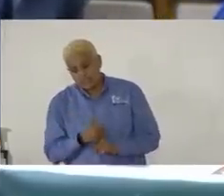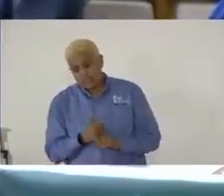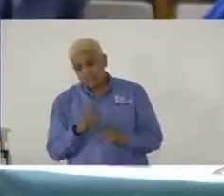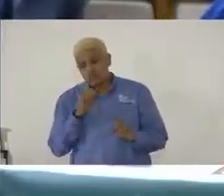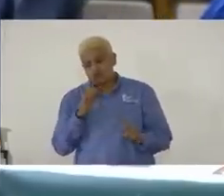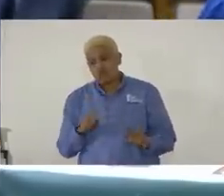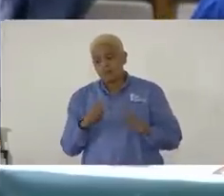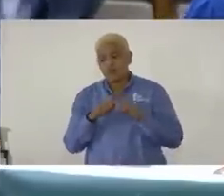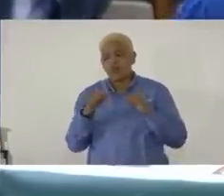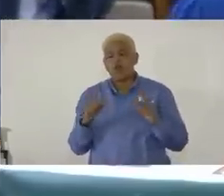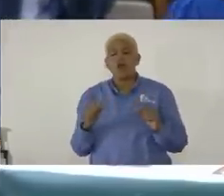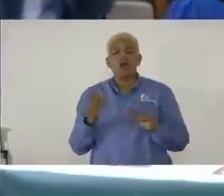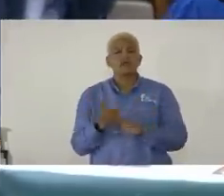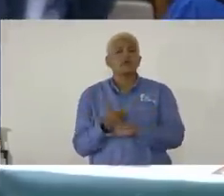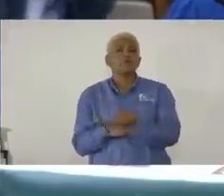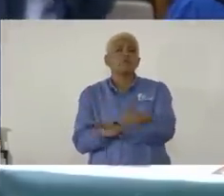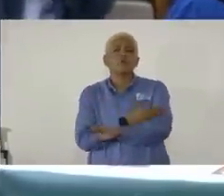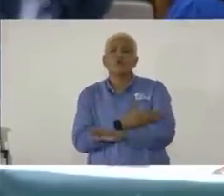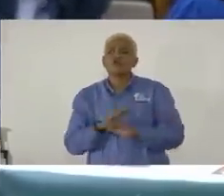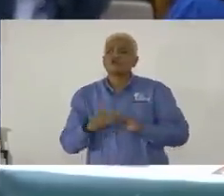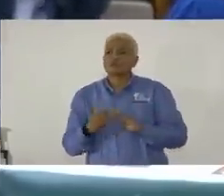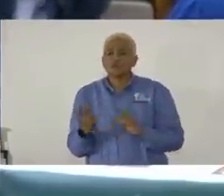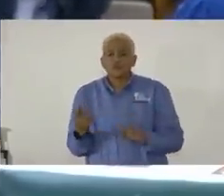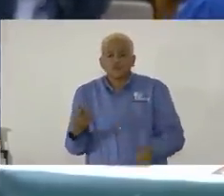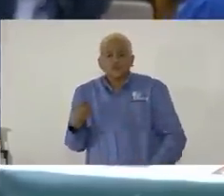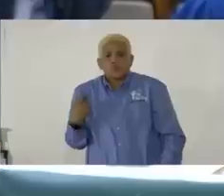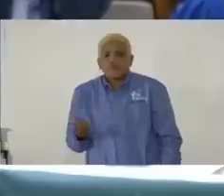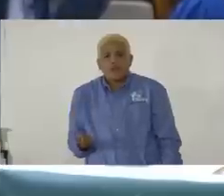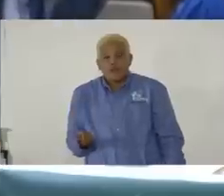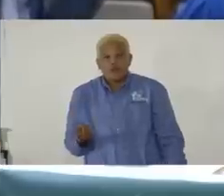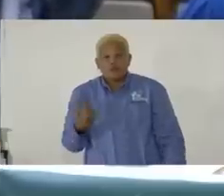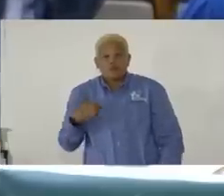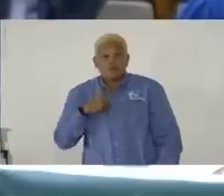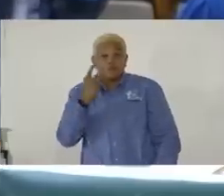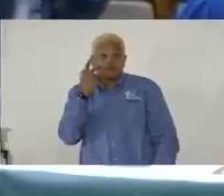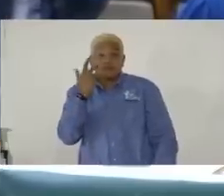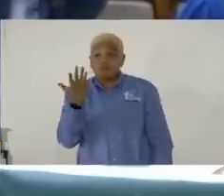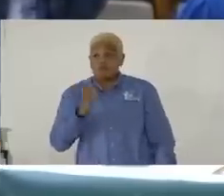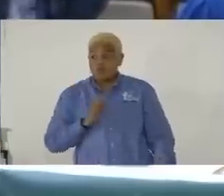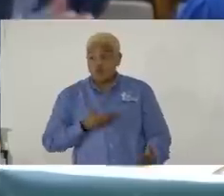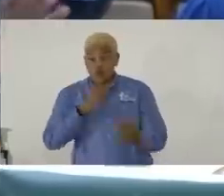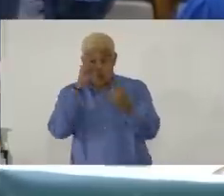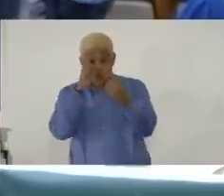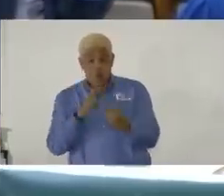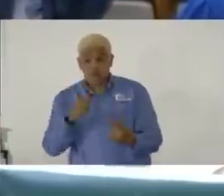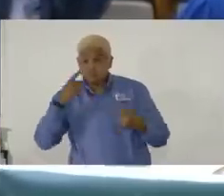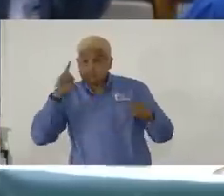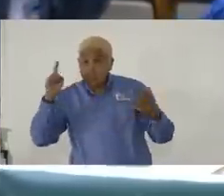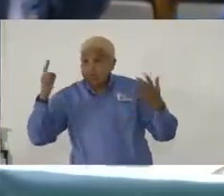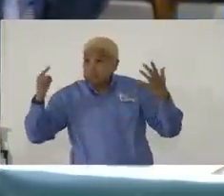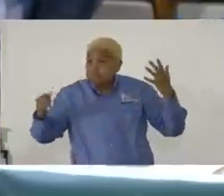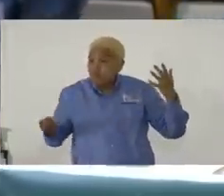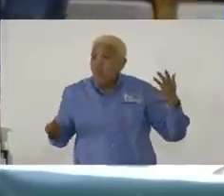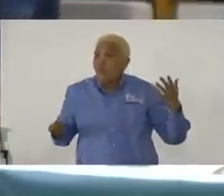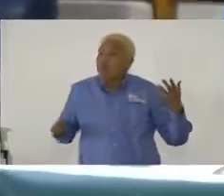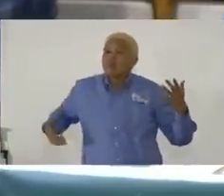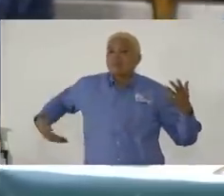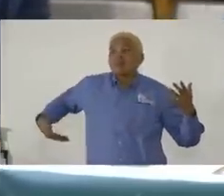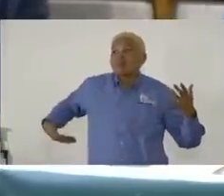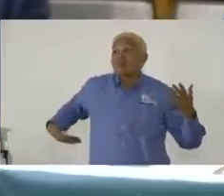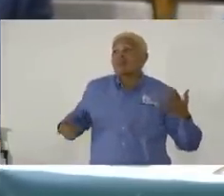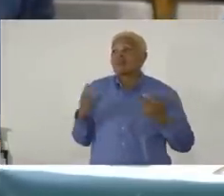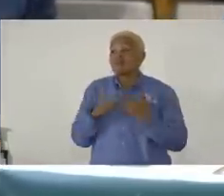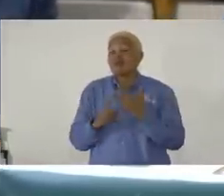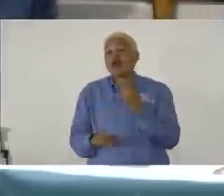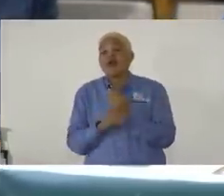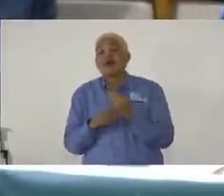a report card on our progress as a country. We see to what extent our goals were met. And on the other hand,